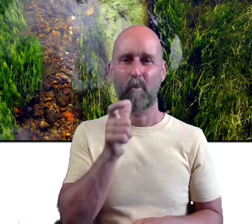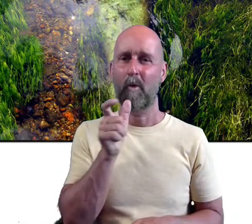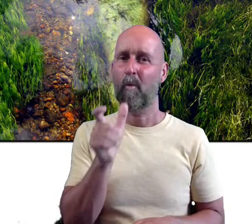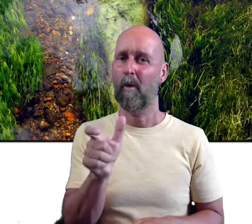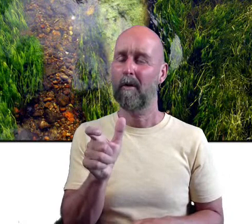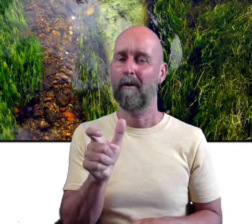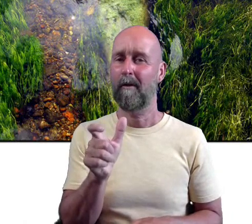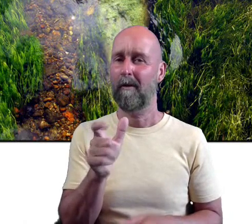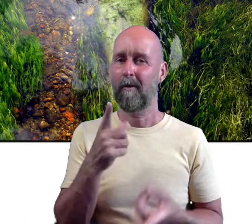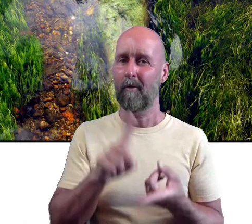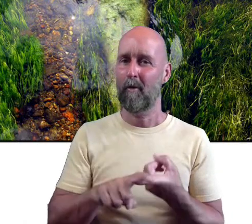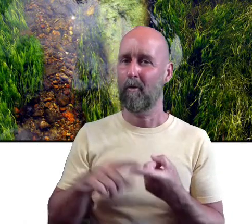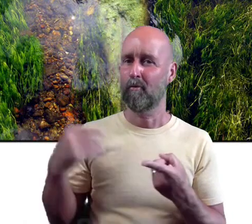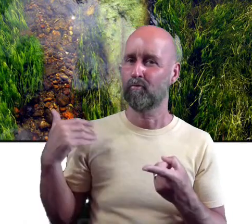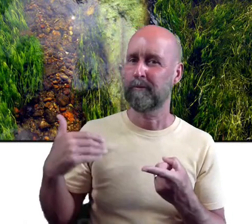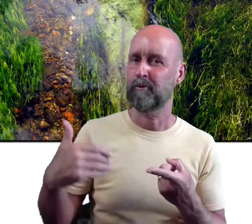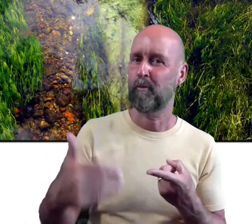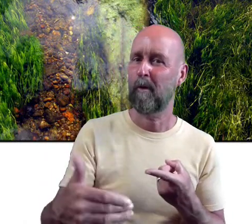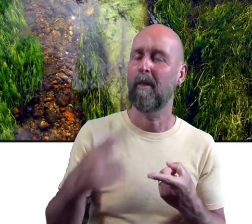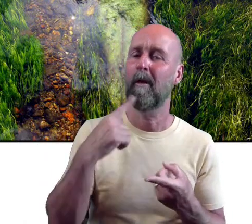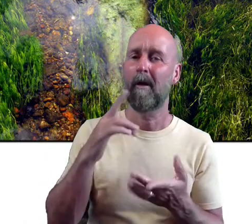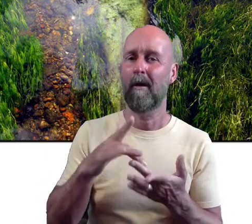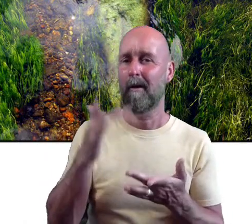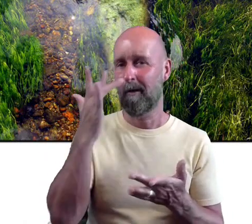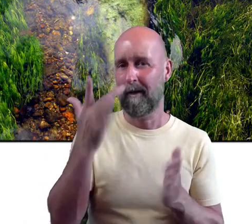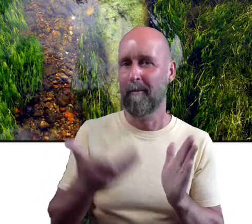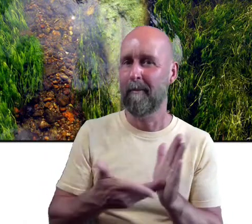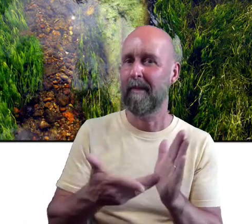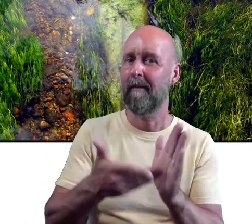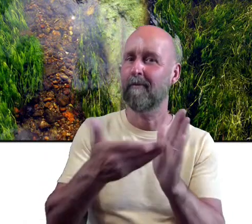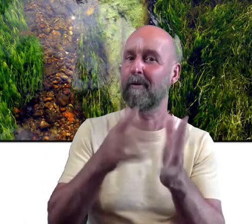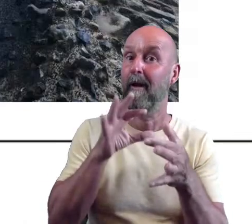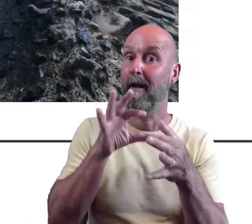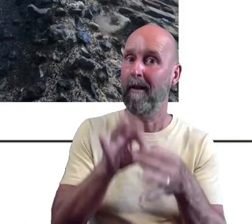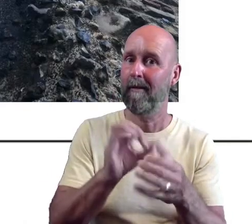so she created a whole idea of a mythological ritual around these statues.